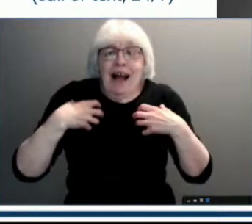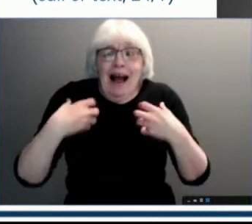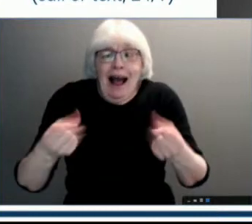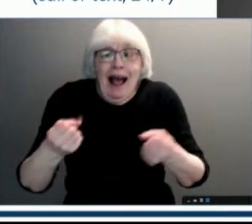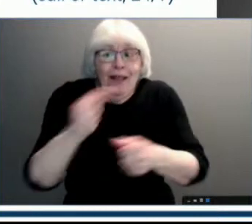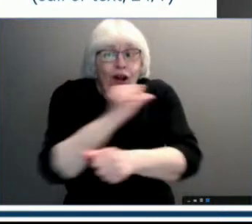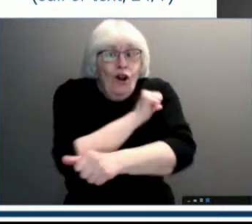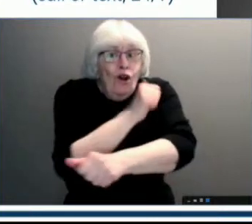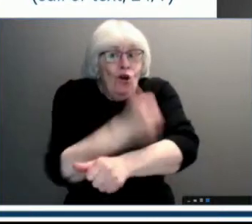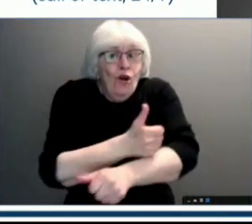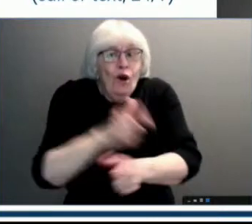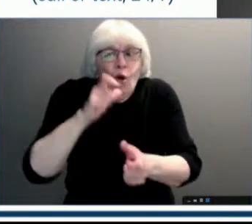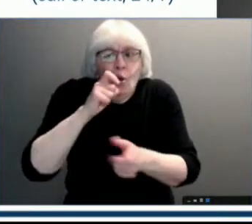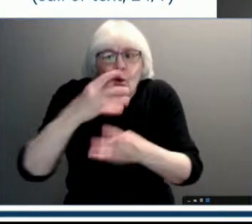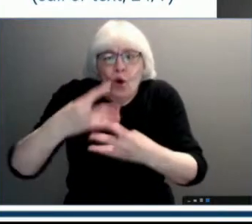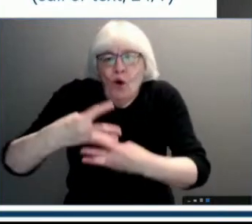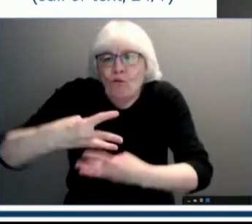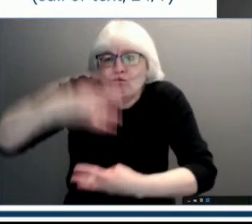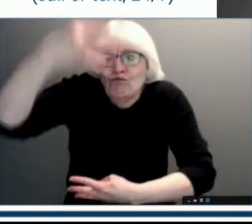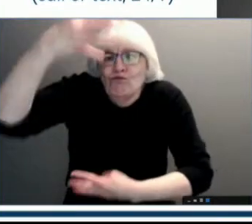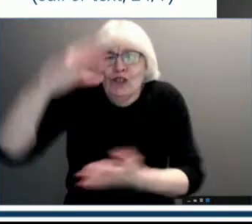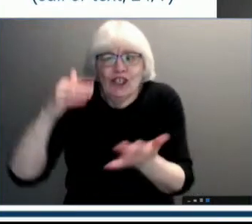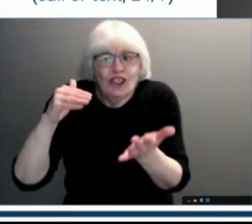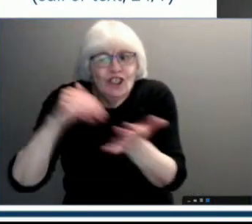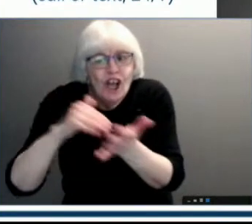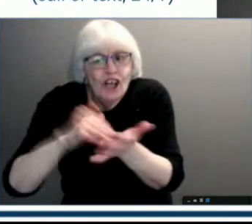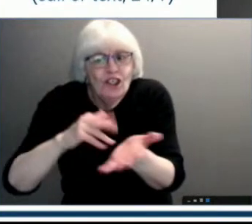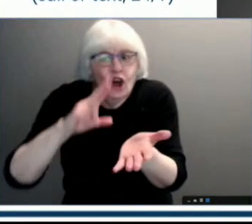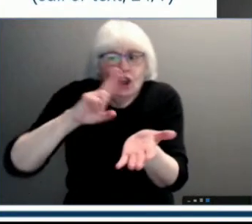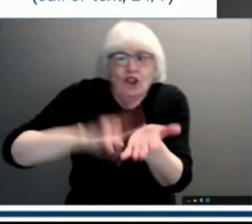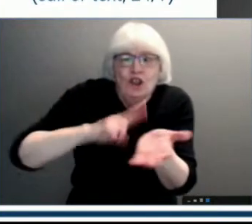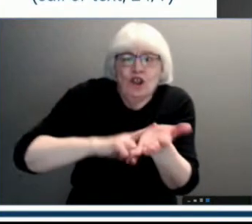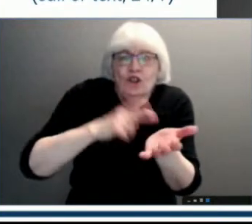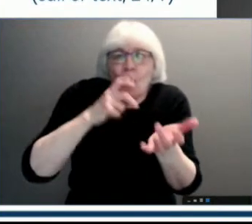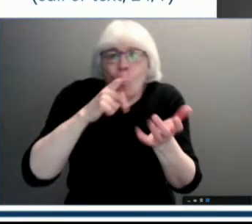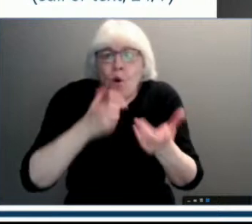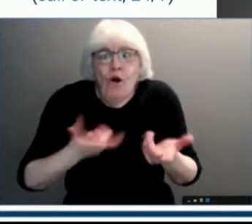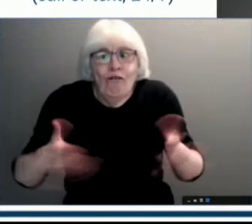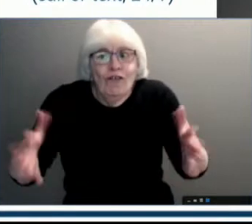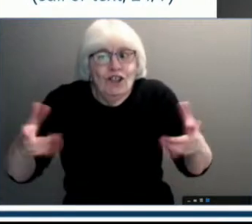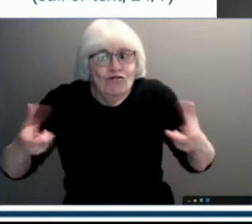to administer vaccine. So if you have the skill set to administer a